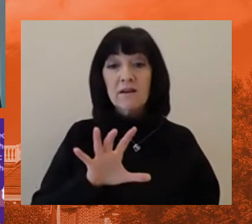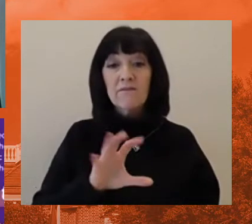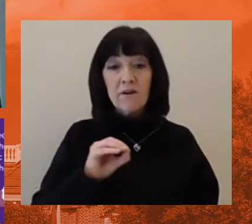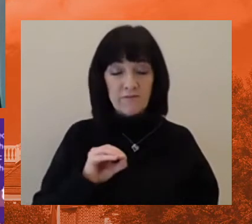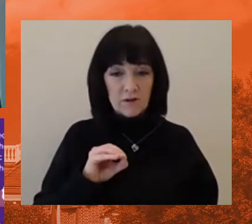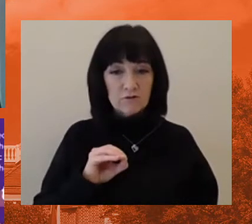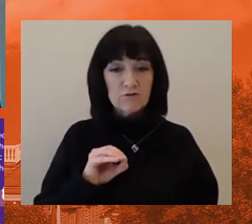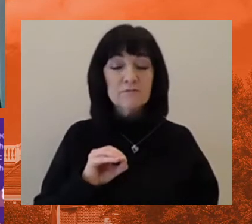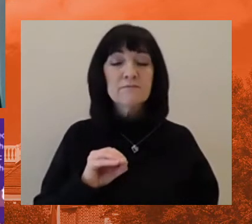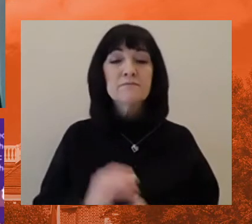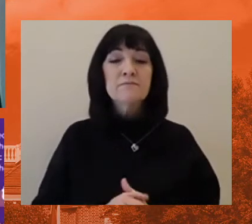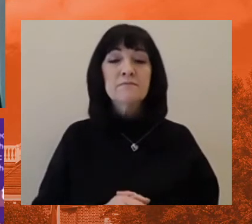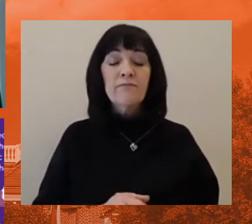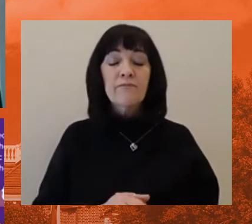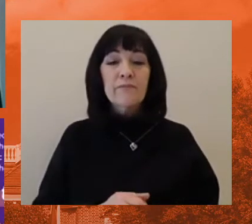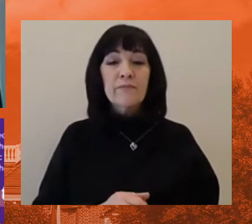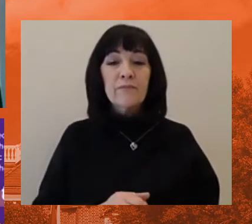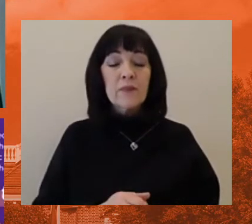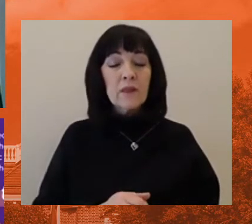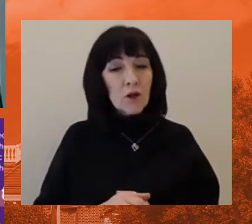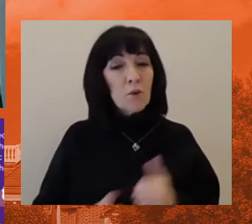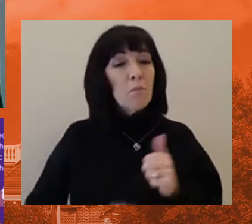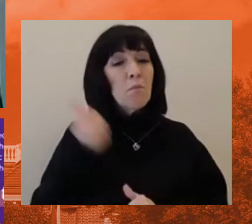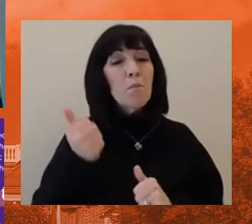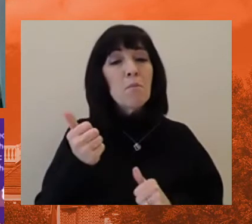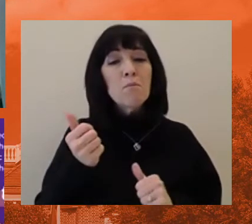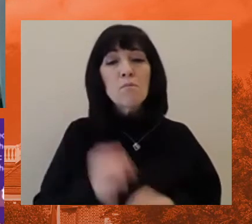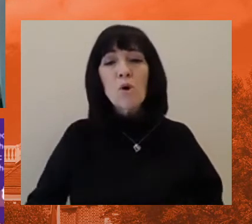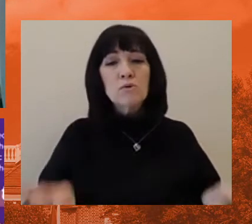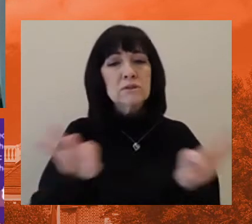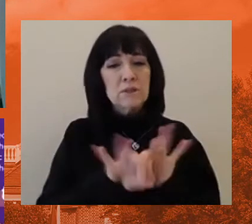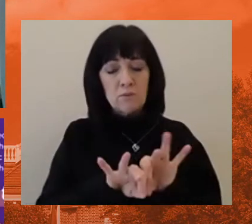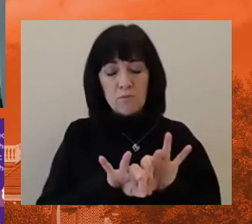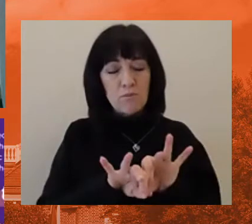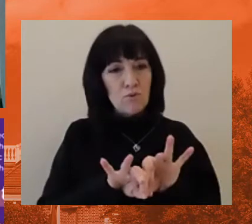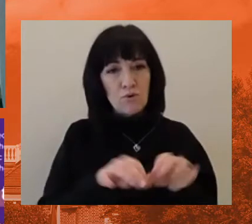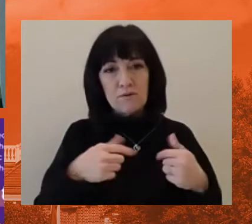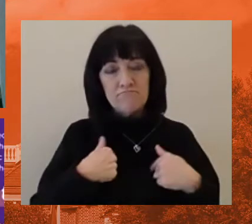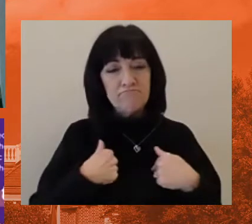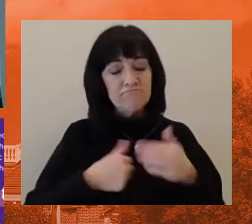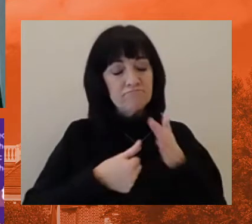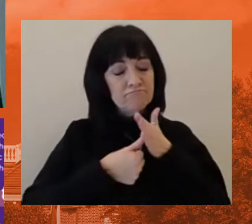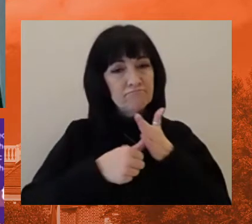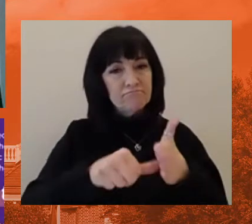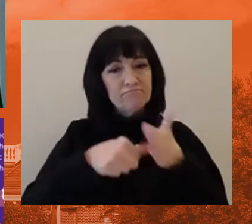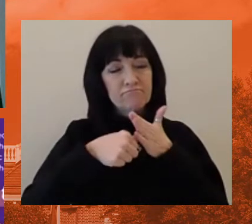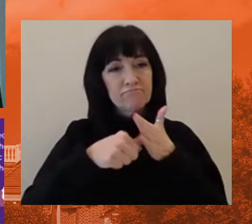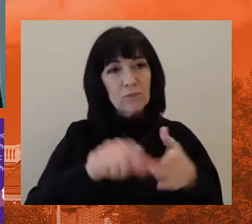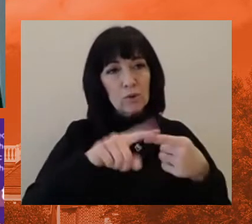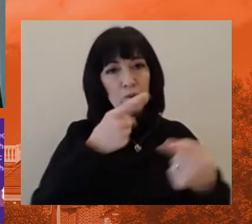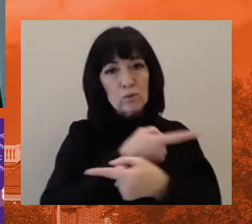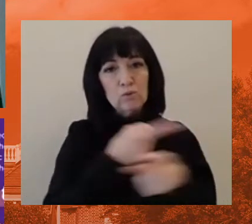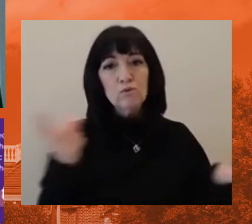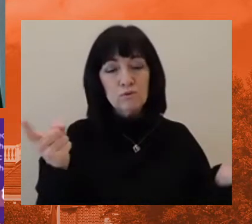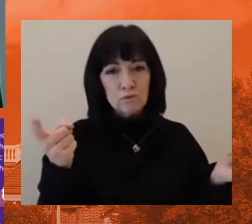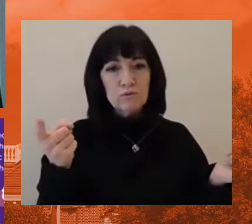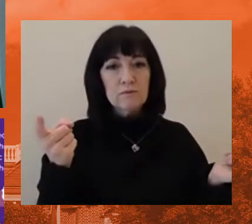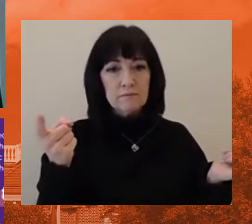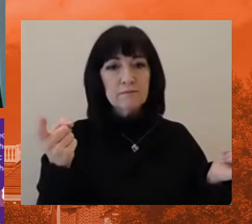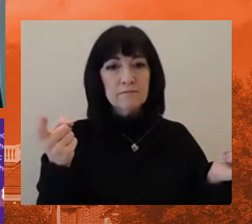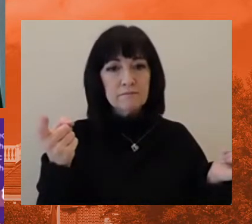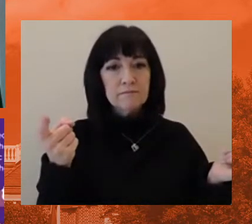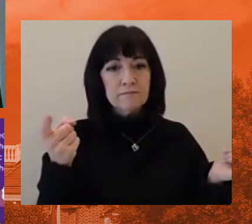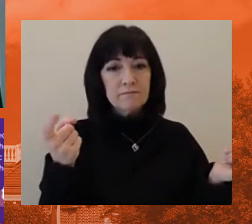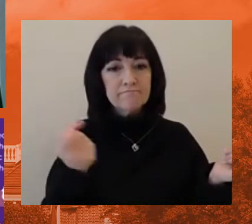577-8500. The most important thing I can impart to you today is what's behind